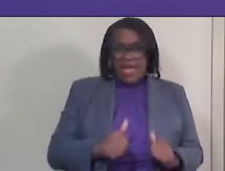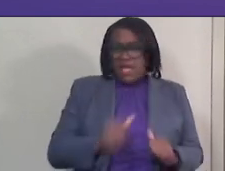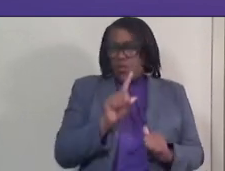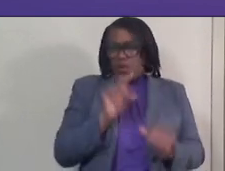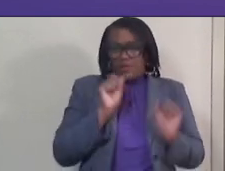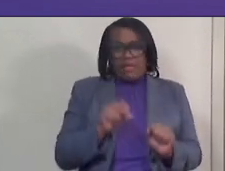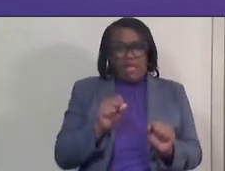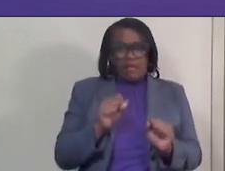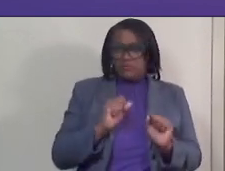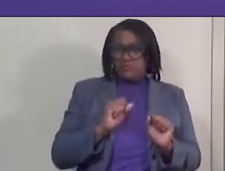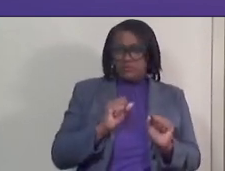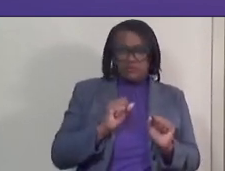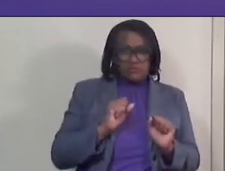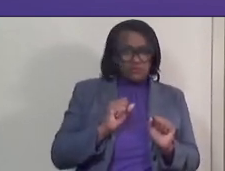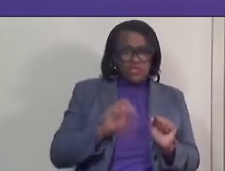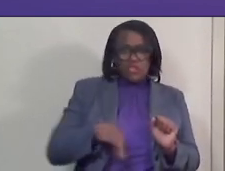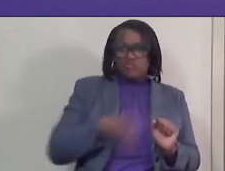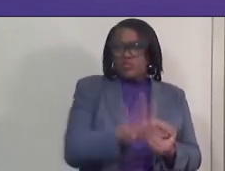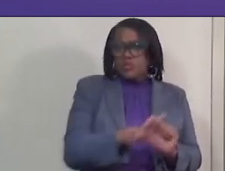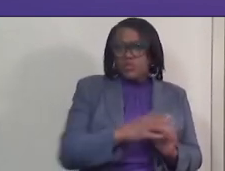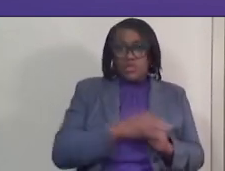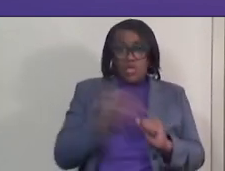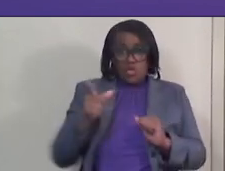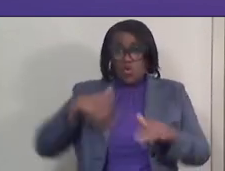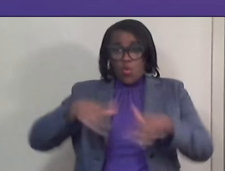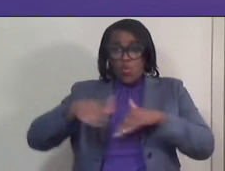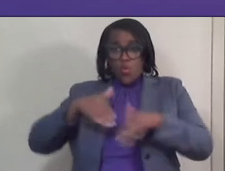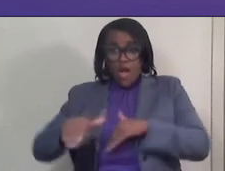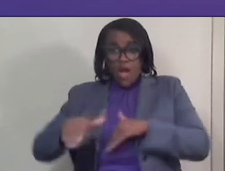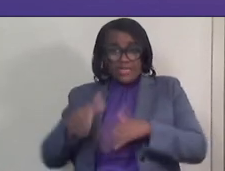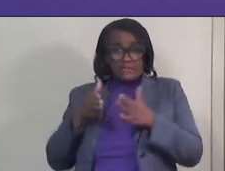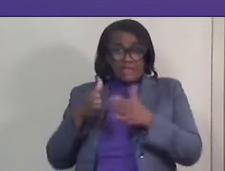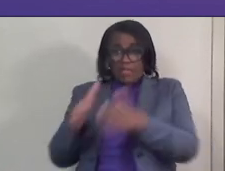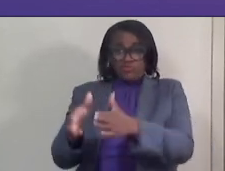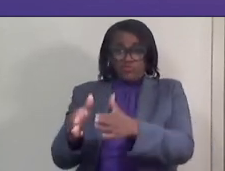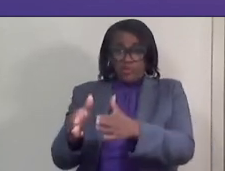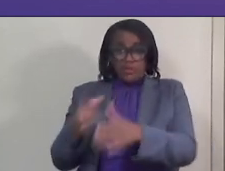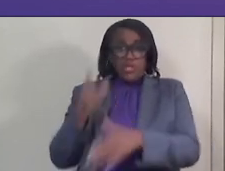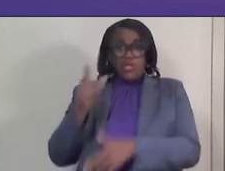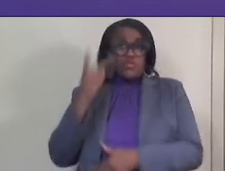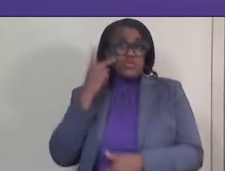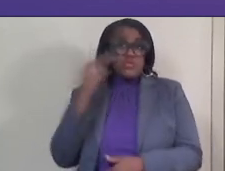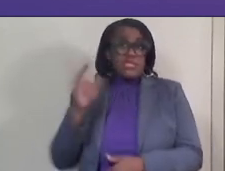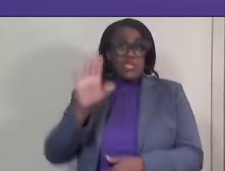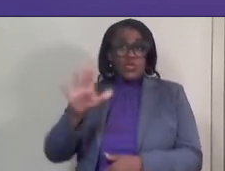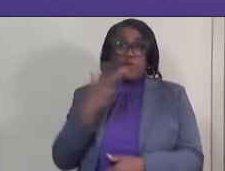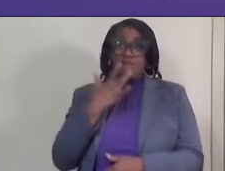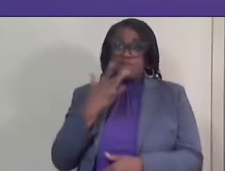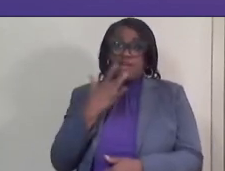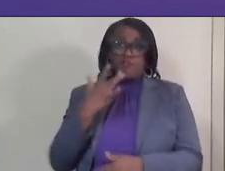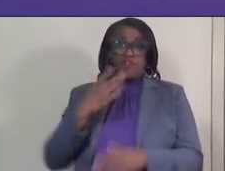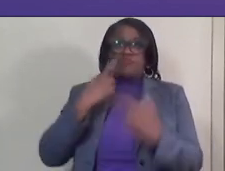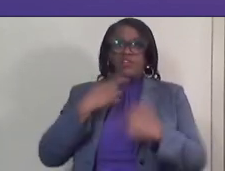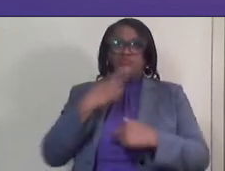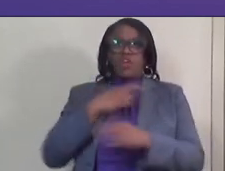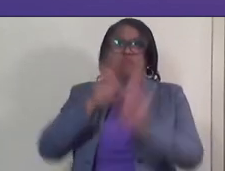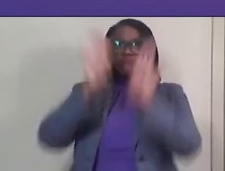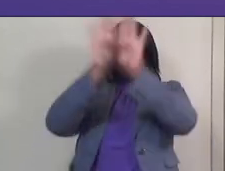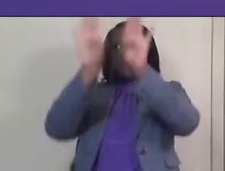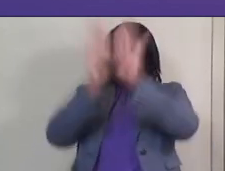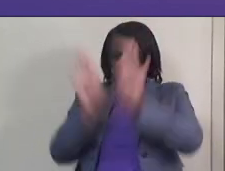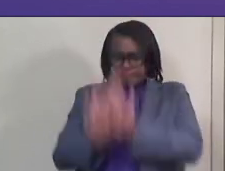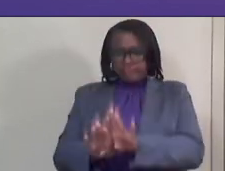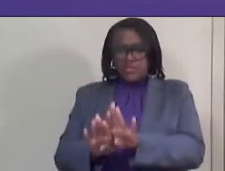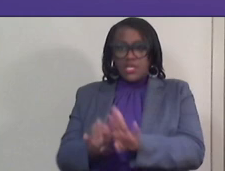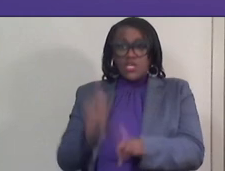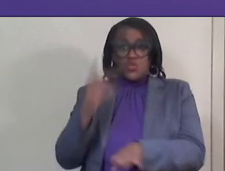to. You walking down the street and you see in front of your, you know, favorite restaurant that's boarded up, a mural